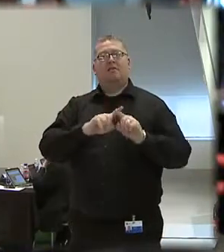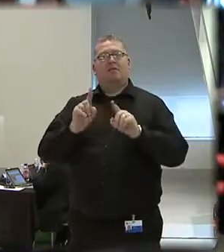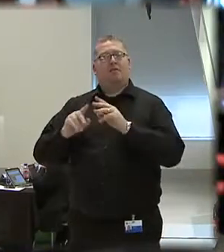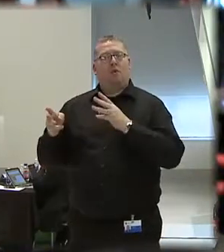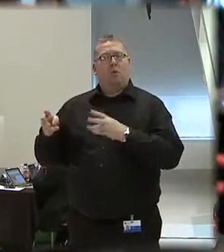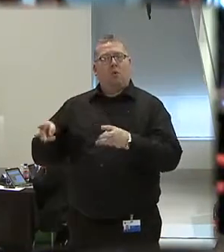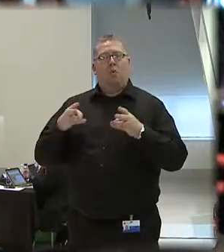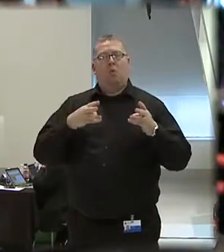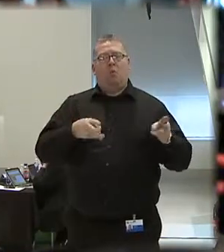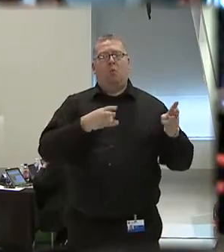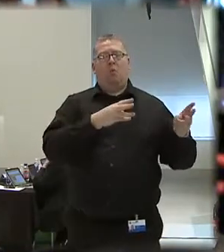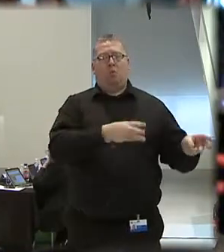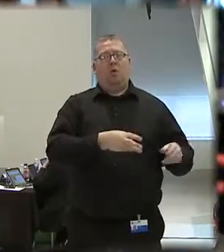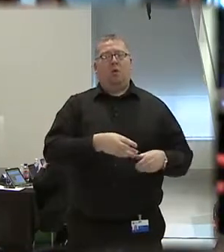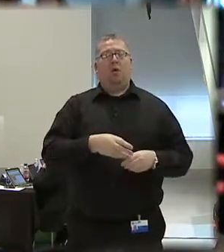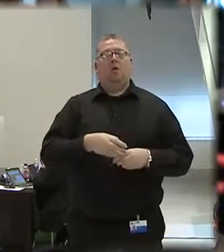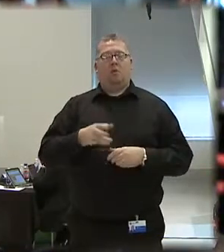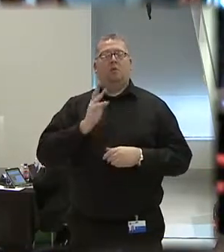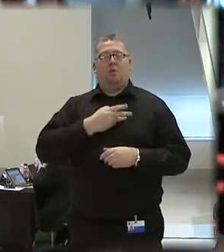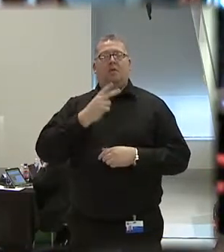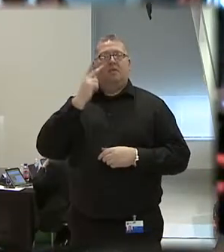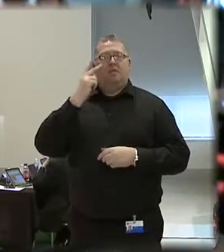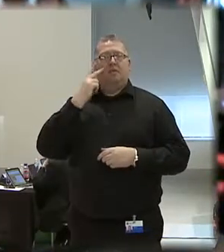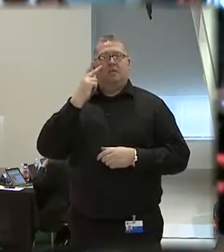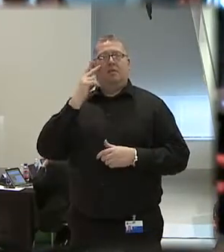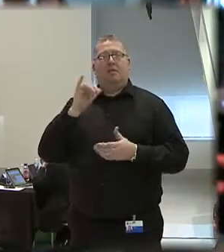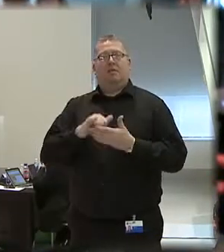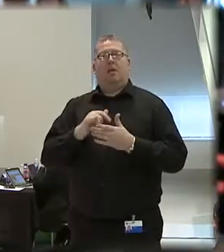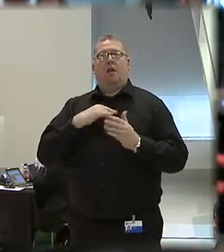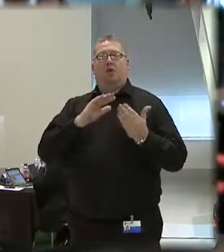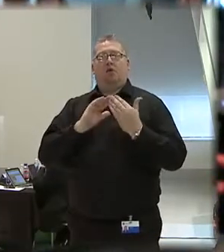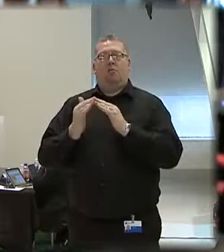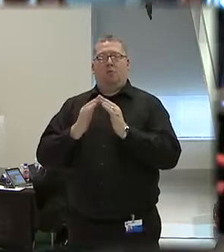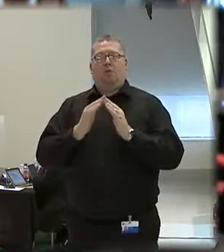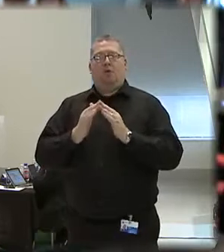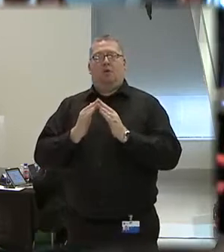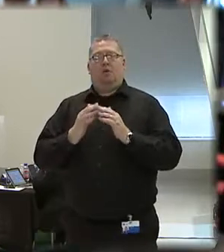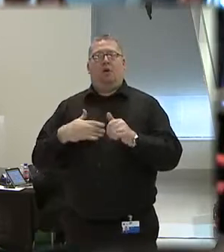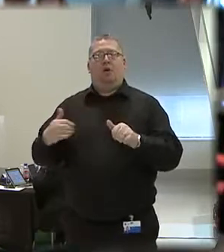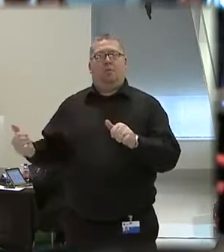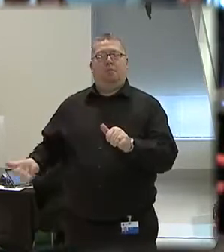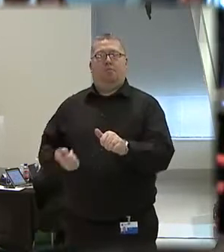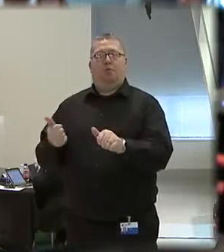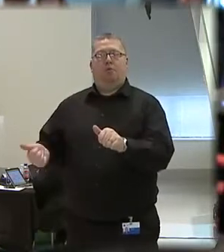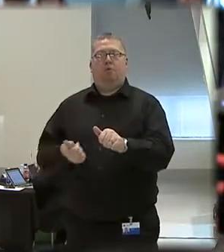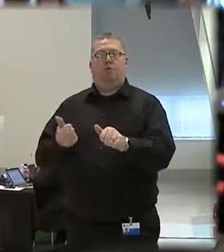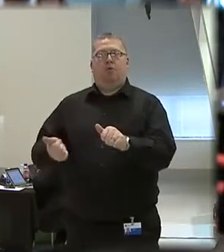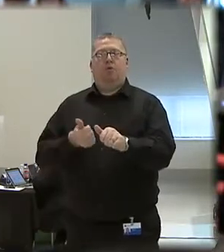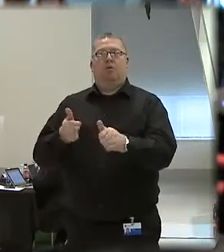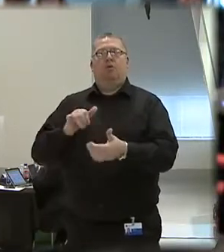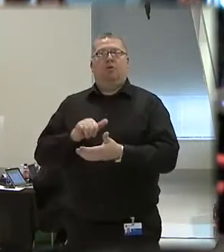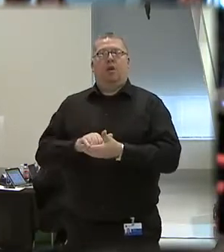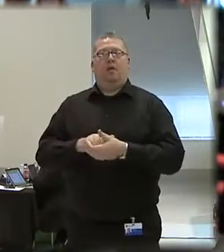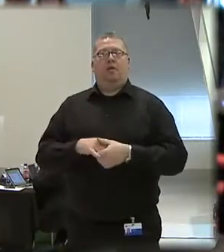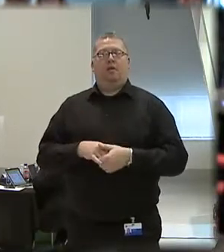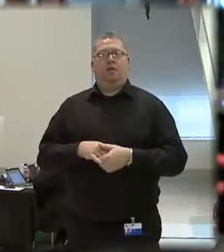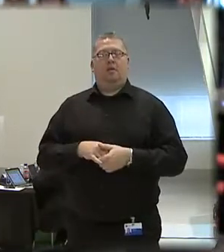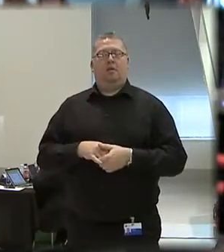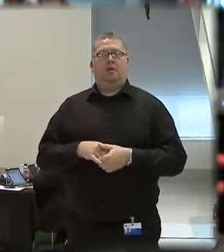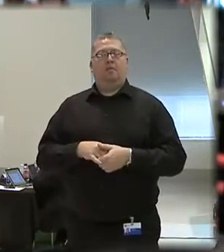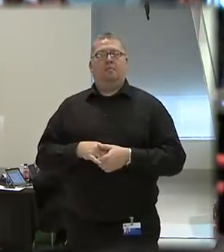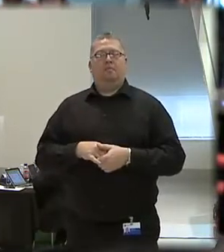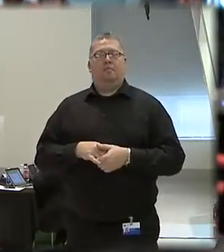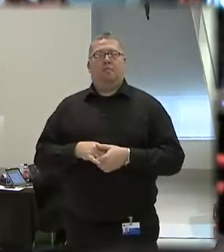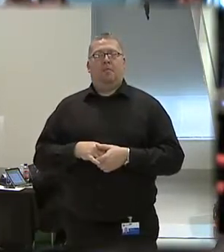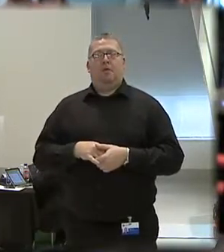are conducting this in our communities right now, going after the most vulnerable, going after those with the least amount of power,